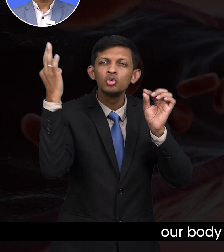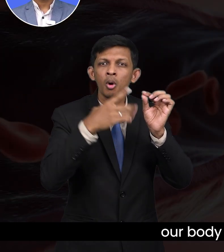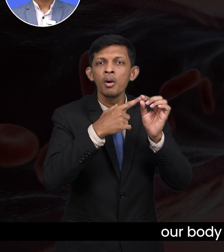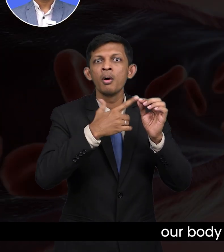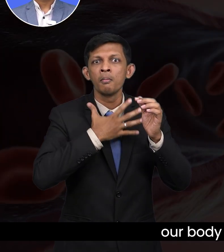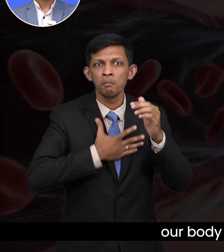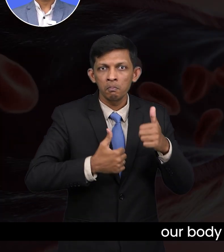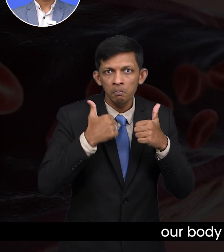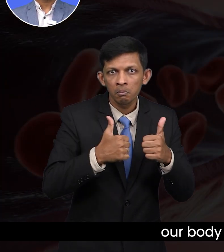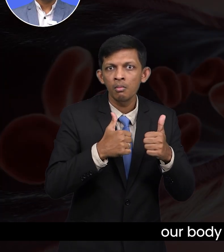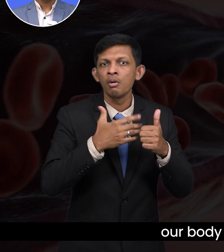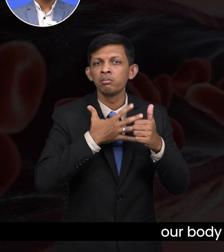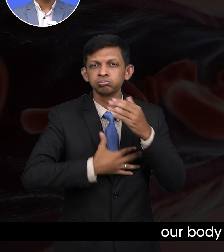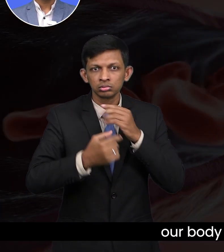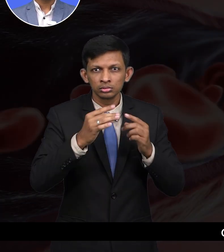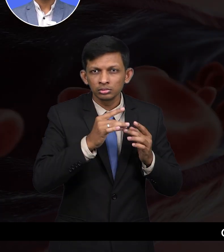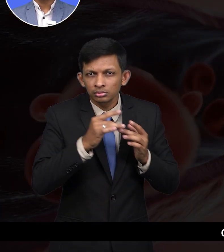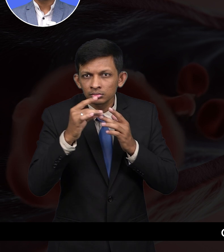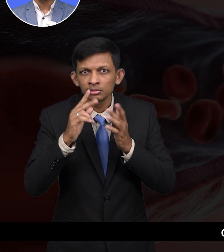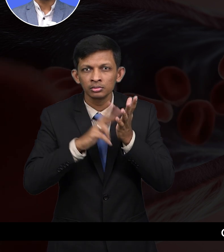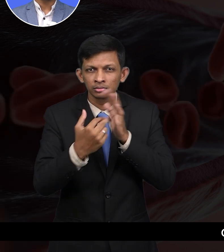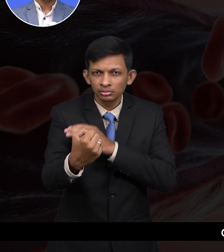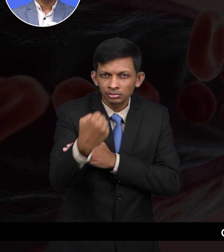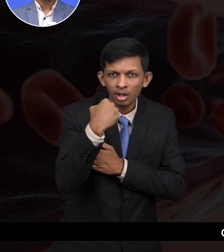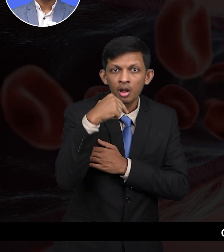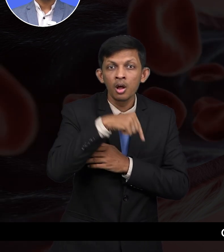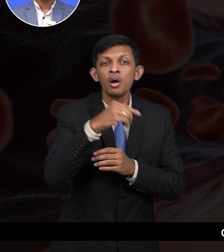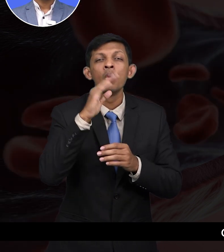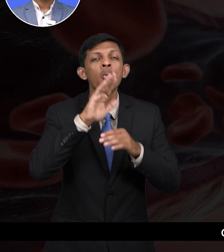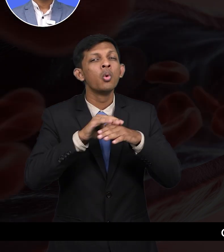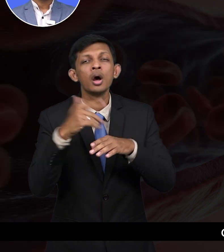our body needs special nutrients called proteins.